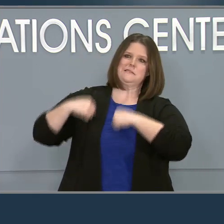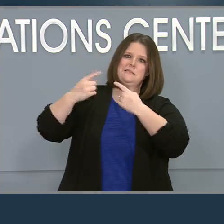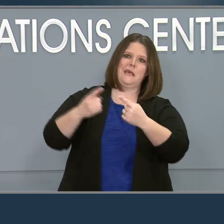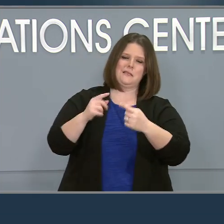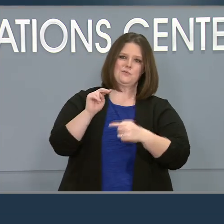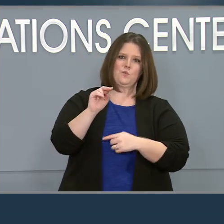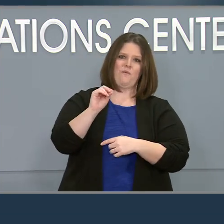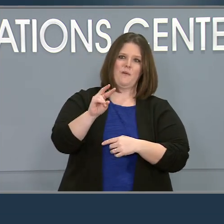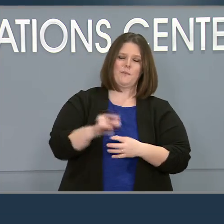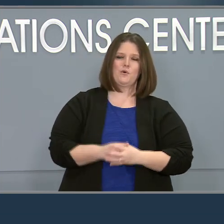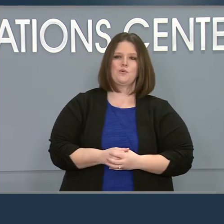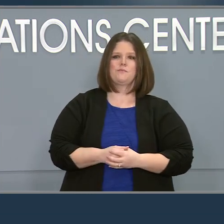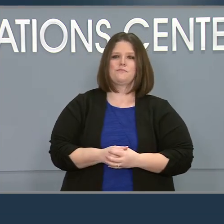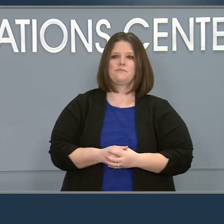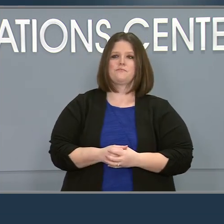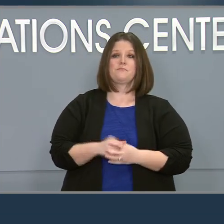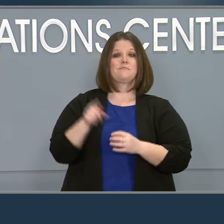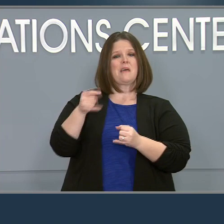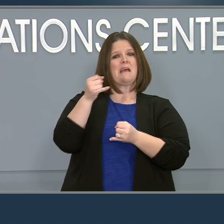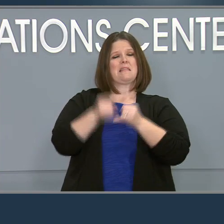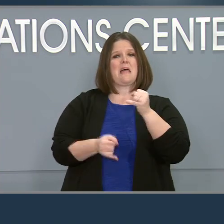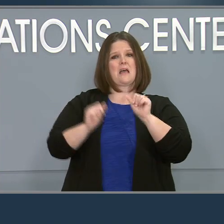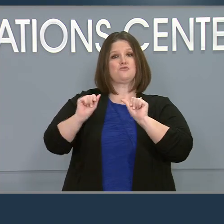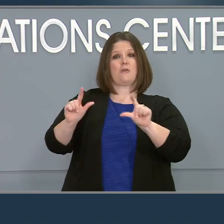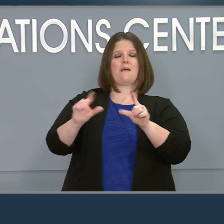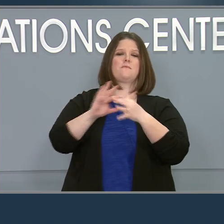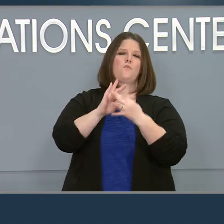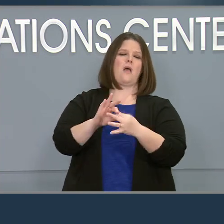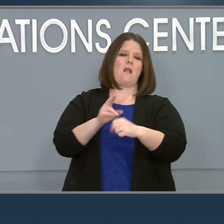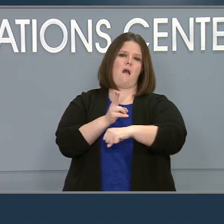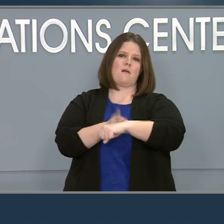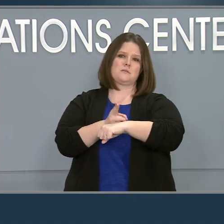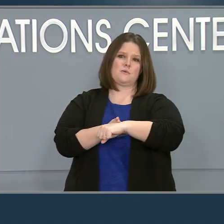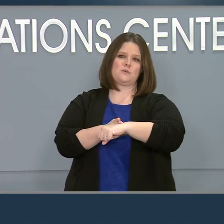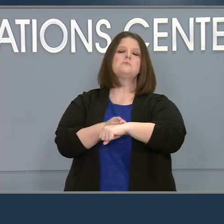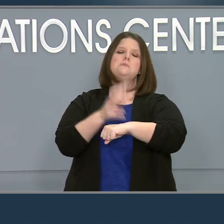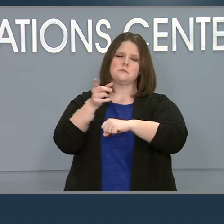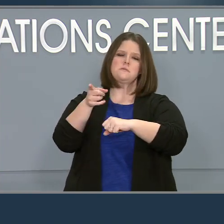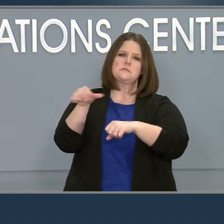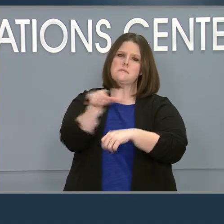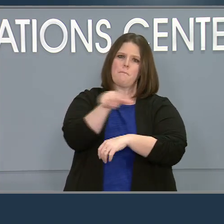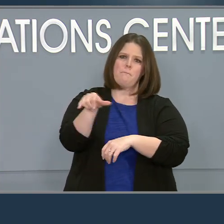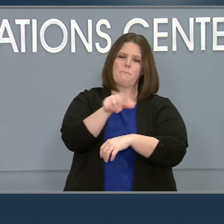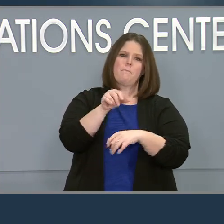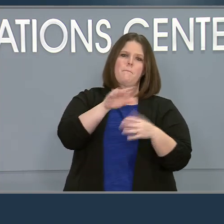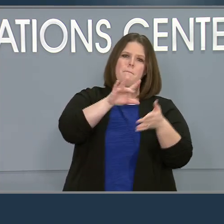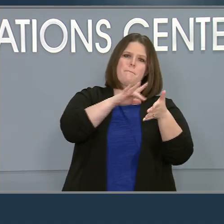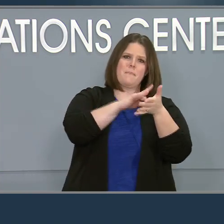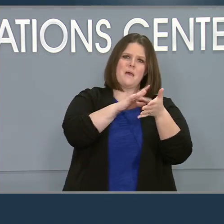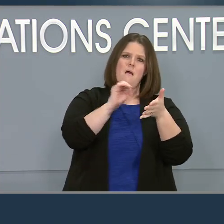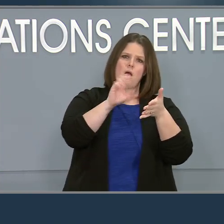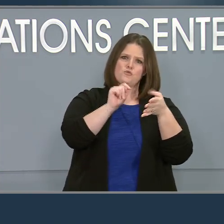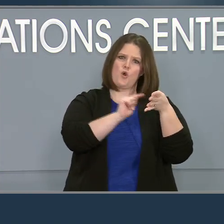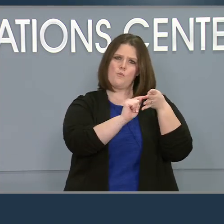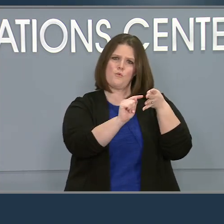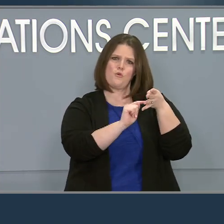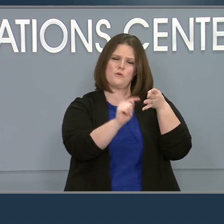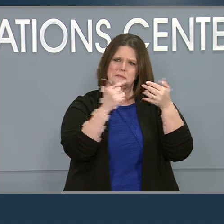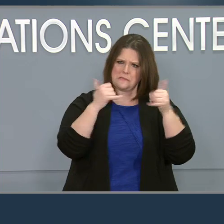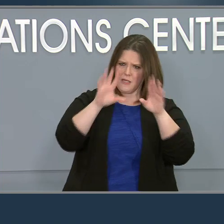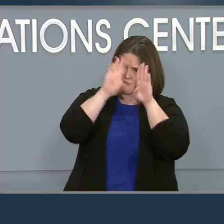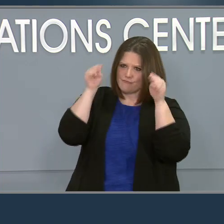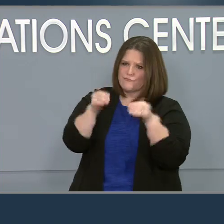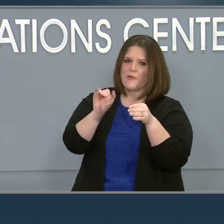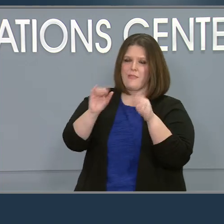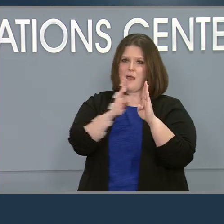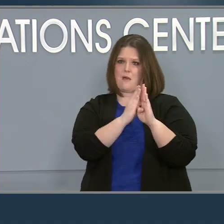day-over-day hospitalizations. This graph also starts in mid-October, and looking at that yellow line, you can see that trend is also